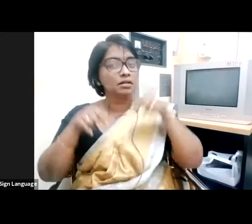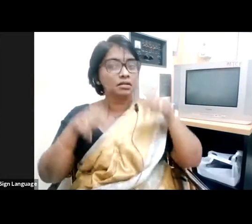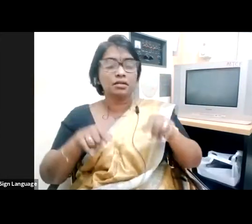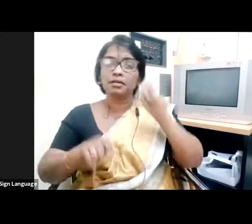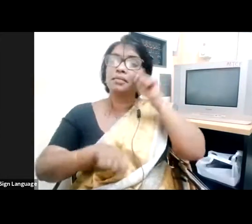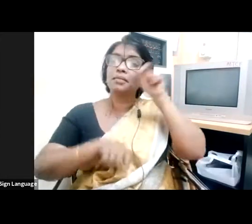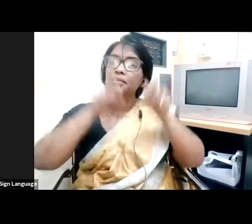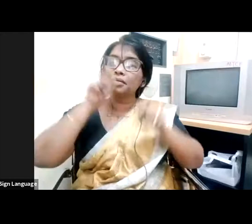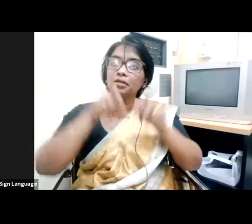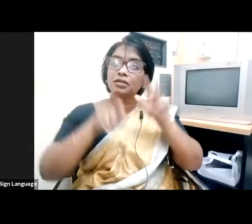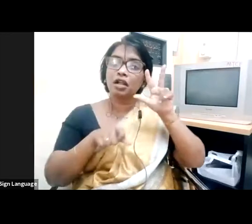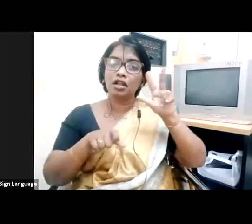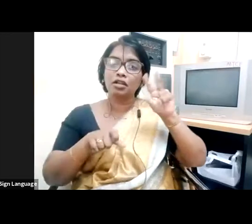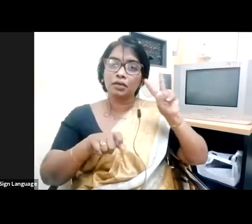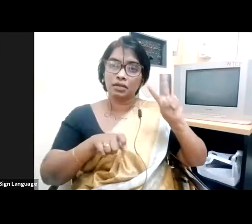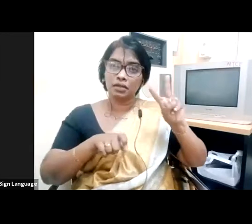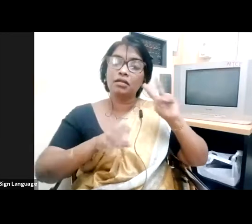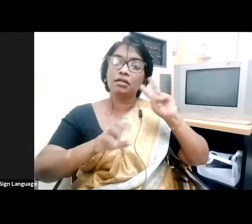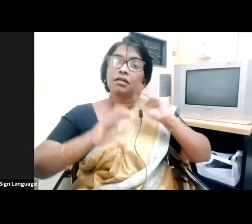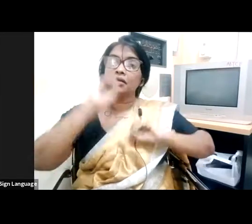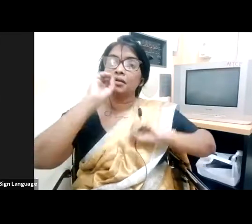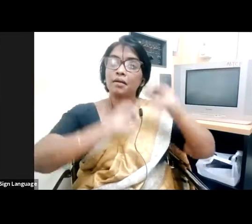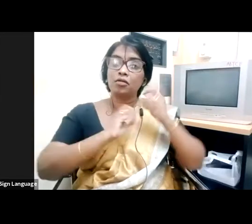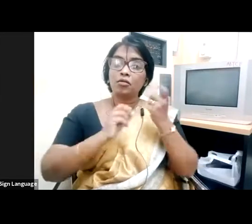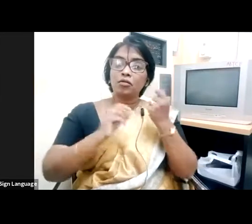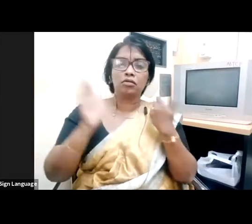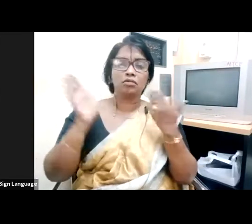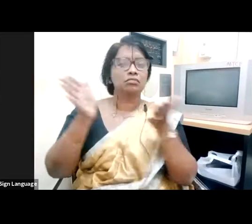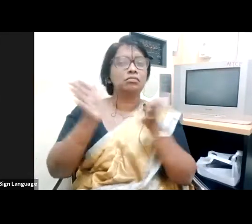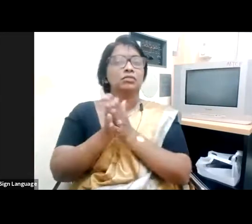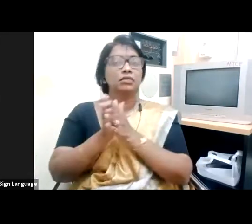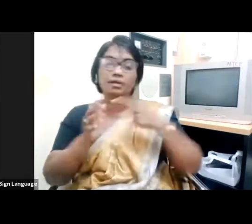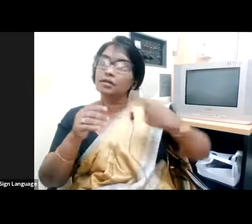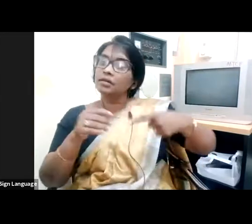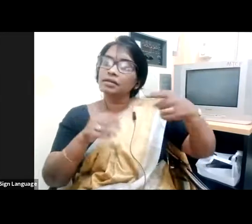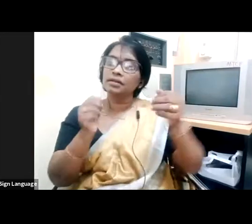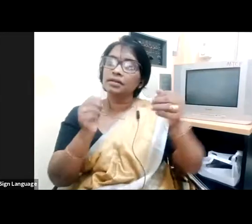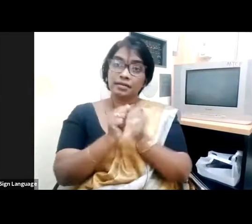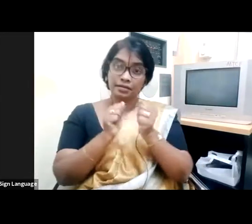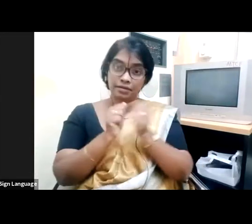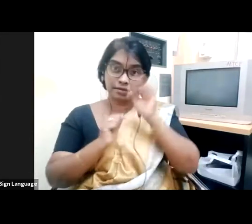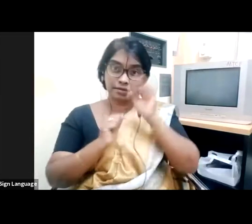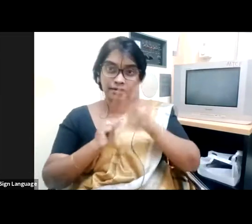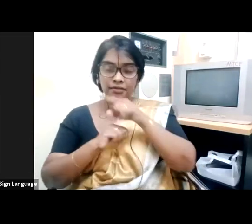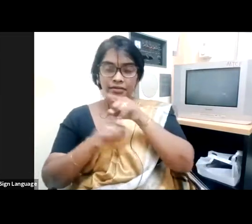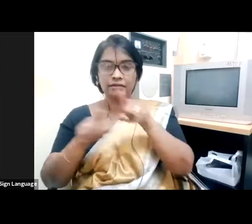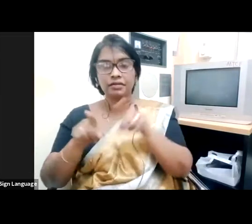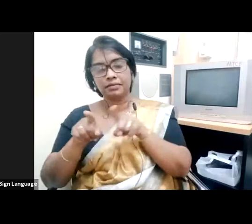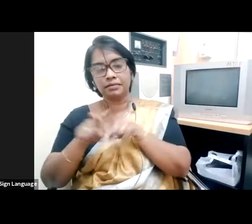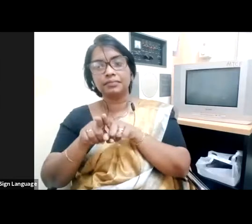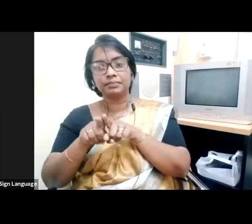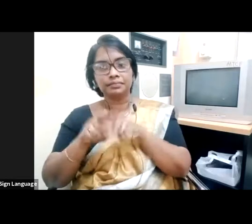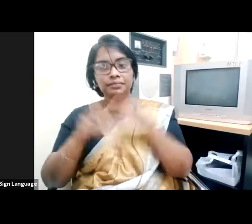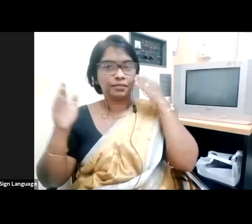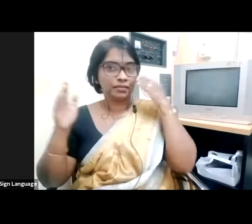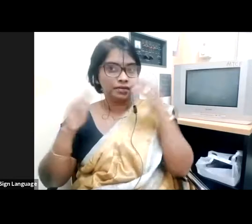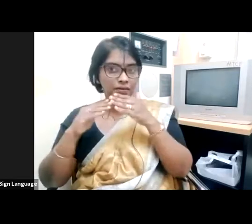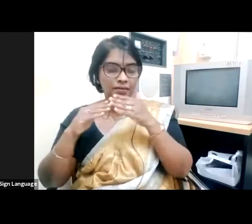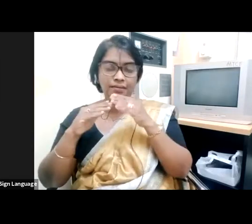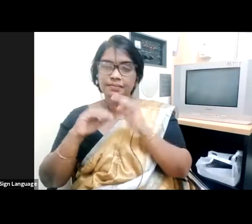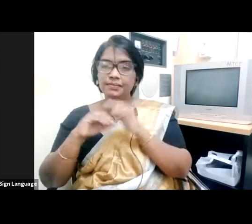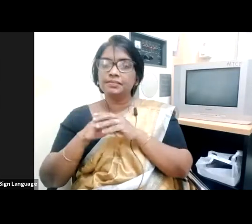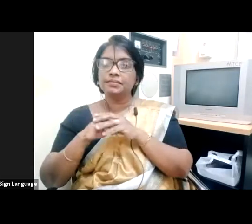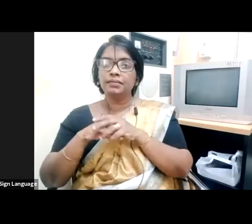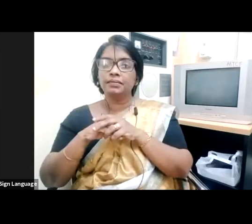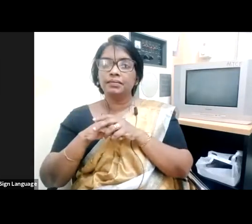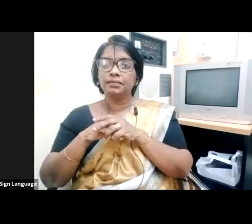is generating over $800 million in revenue. Many today do not need to go to